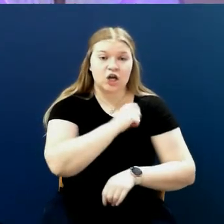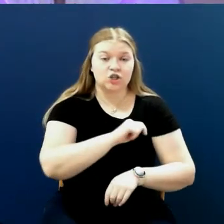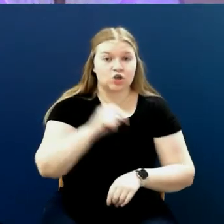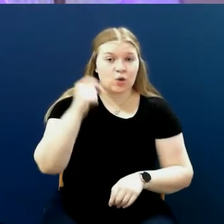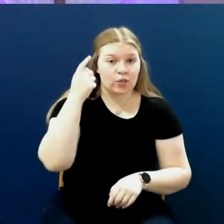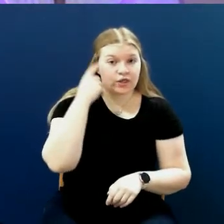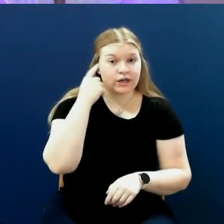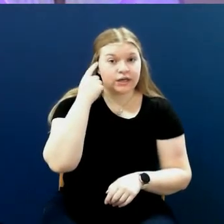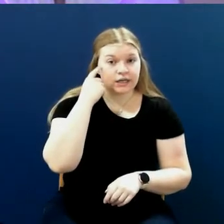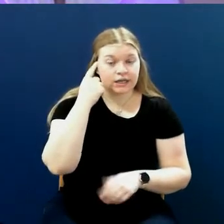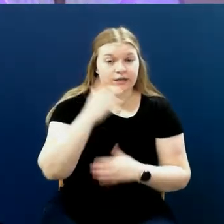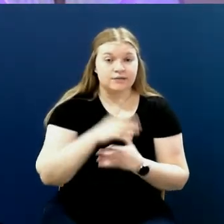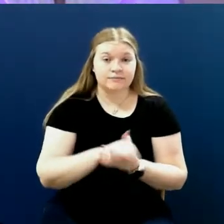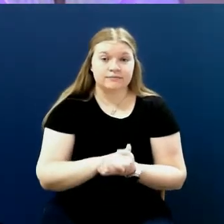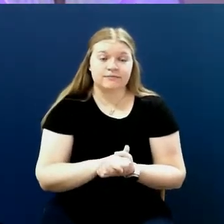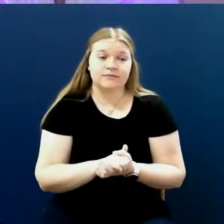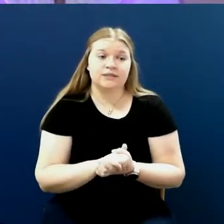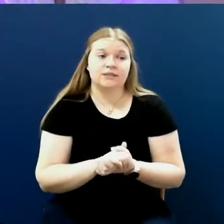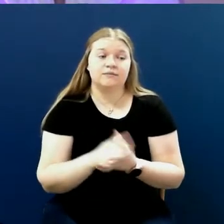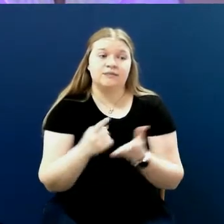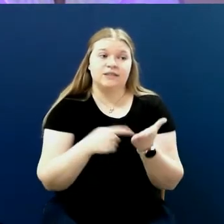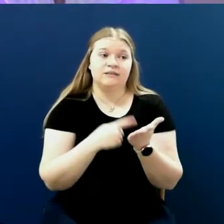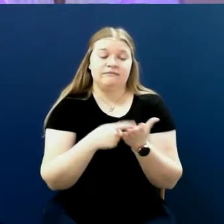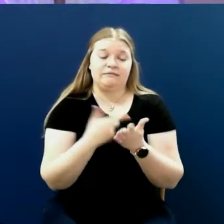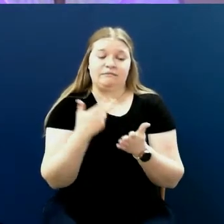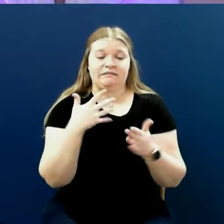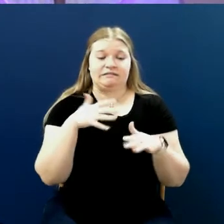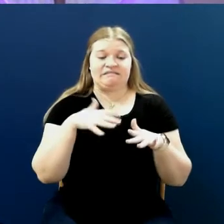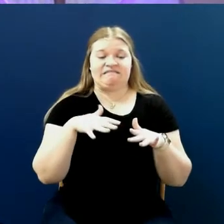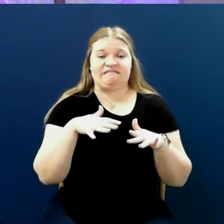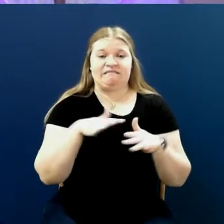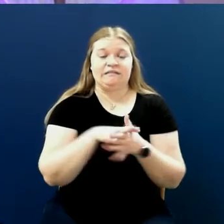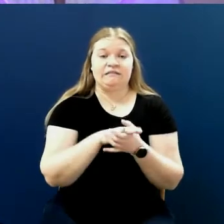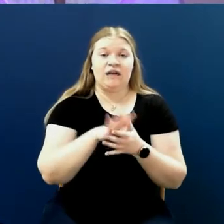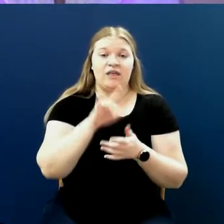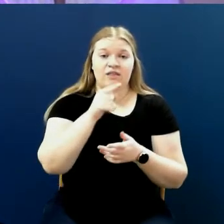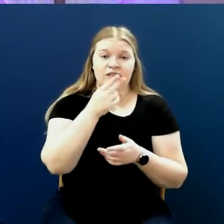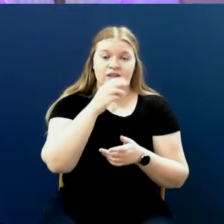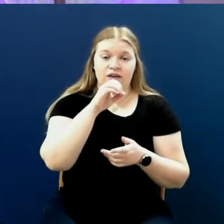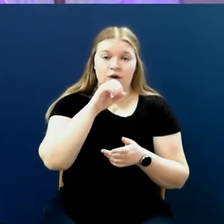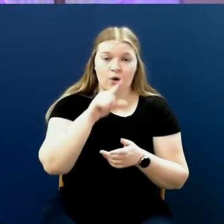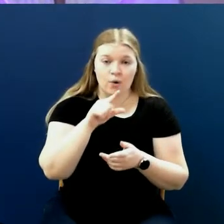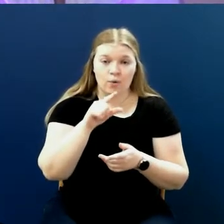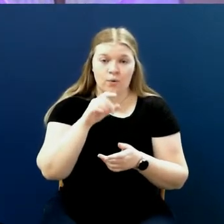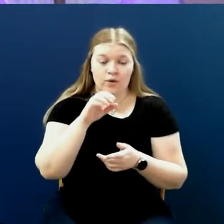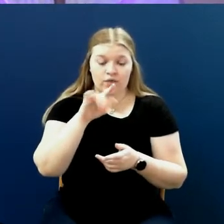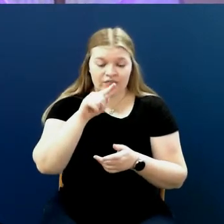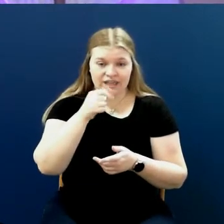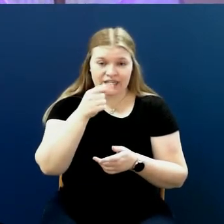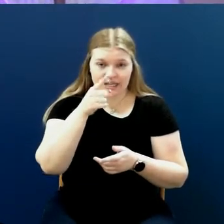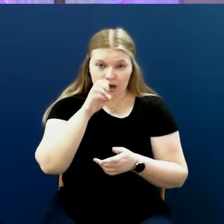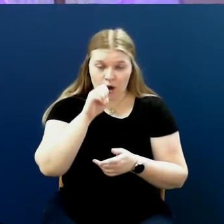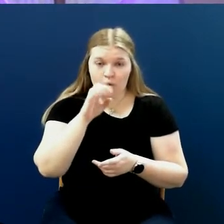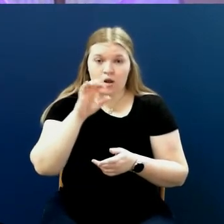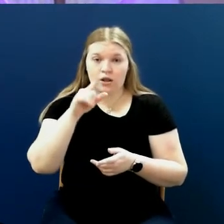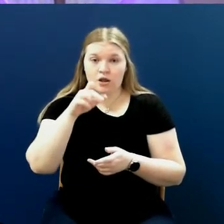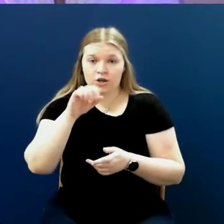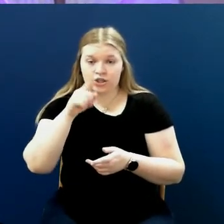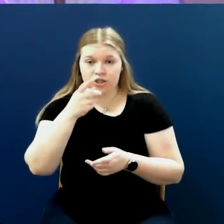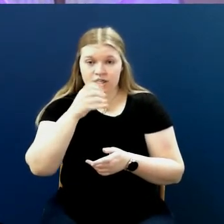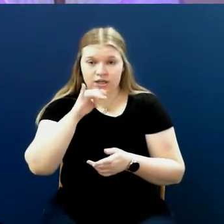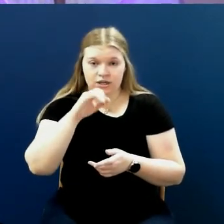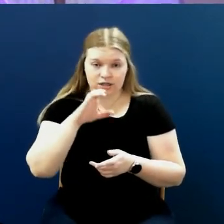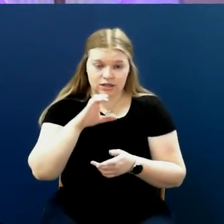word that intimidates us. Theo is the word for God. Logic is the idea of to ponder or to think about it.